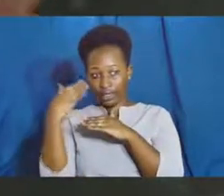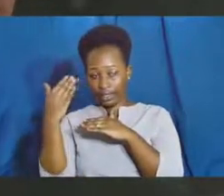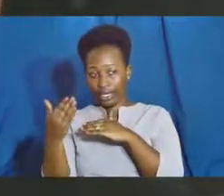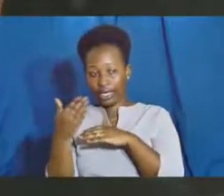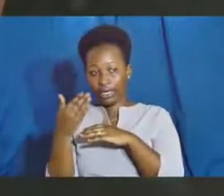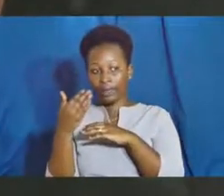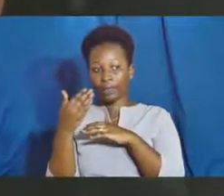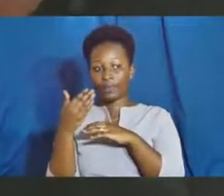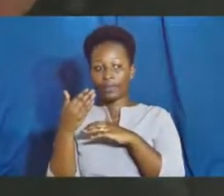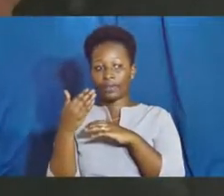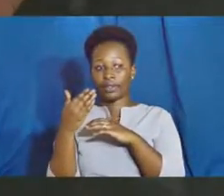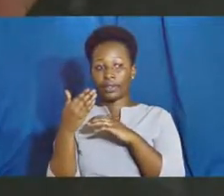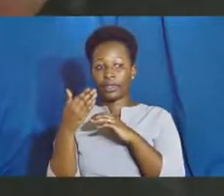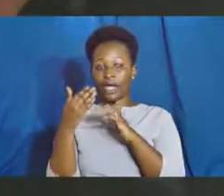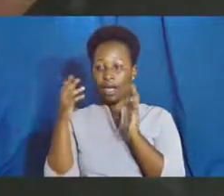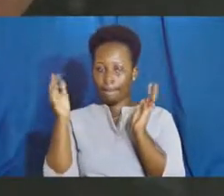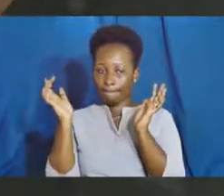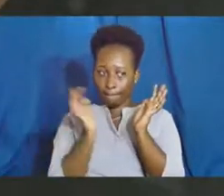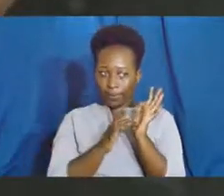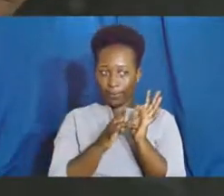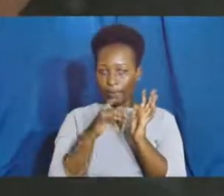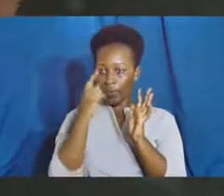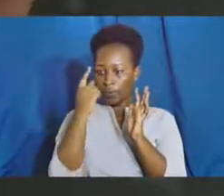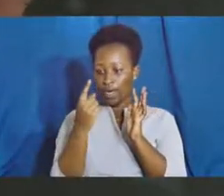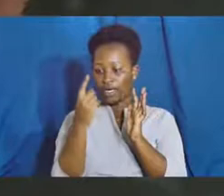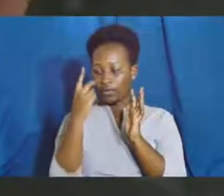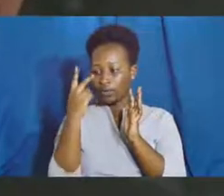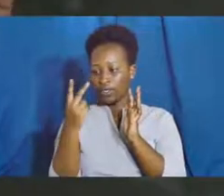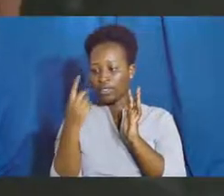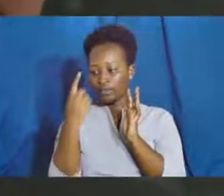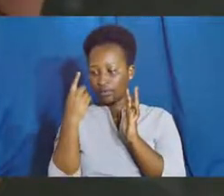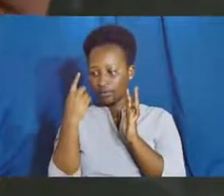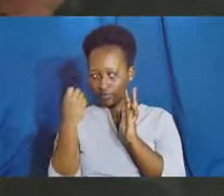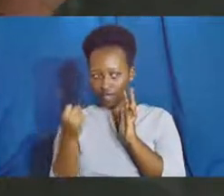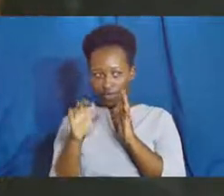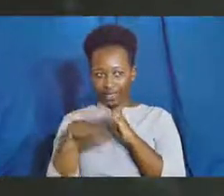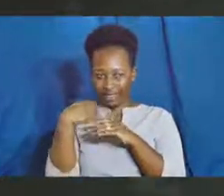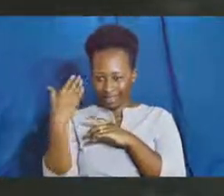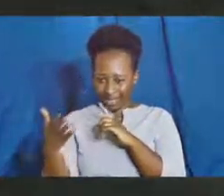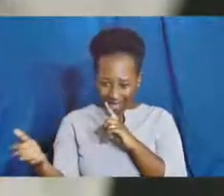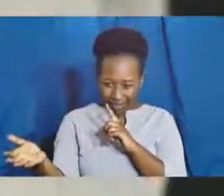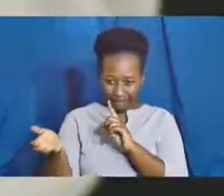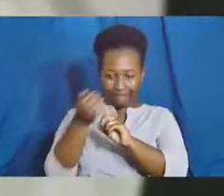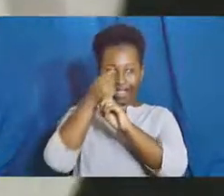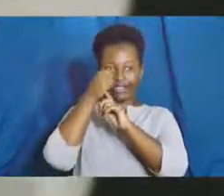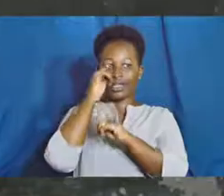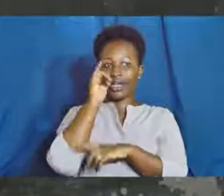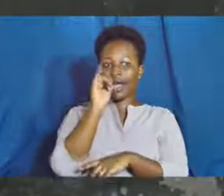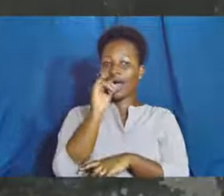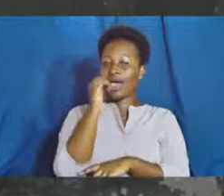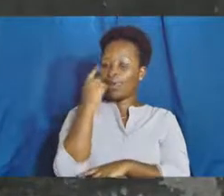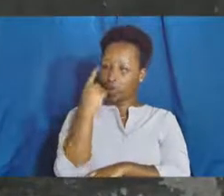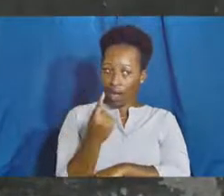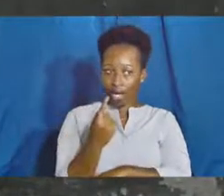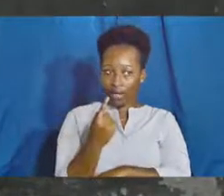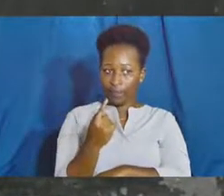this. And then 125. Then I find the I1. This means that